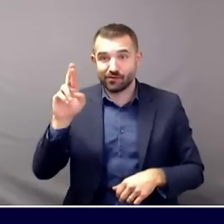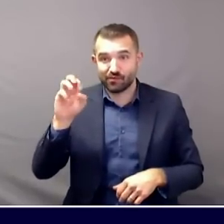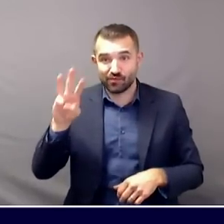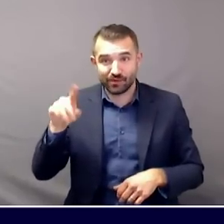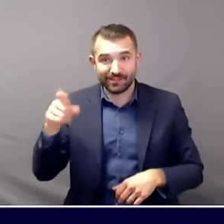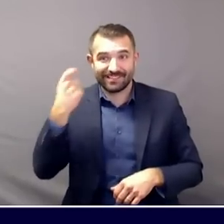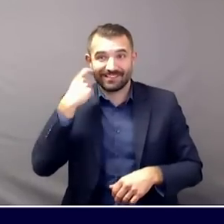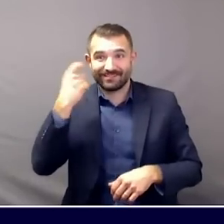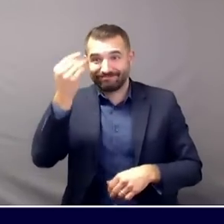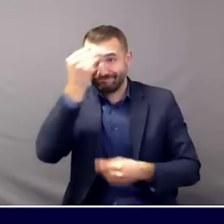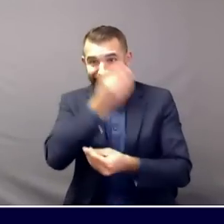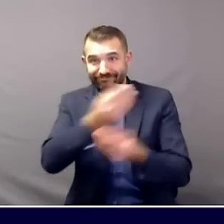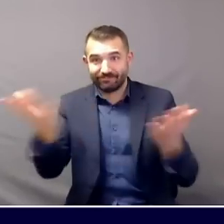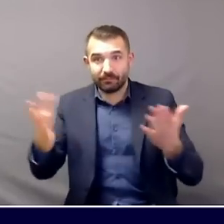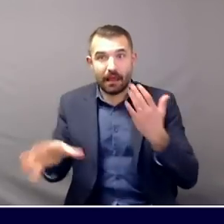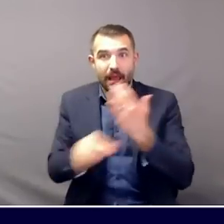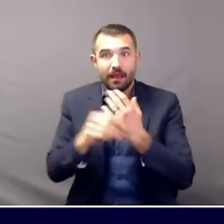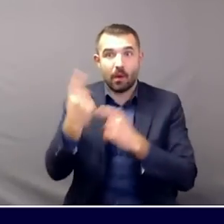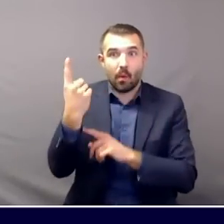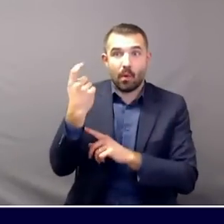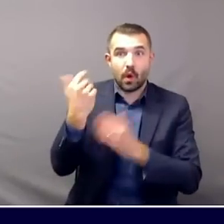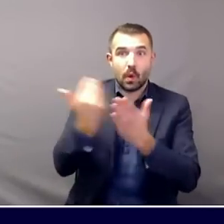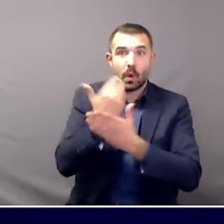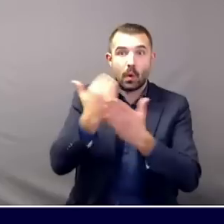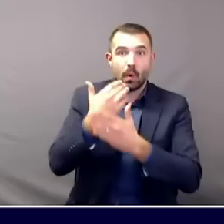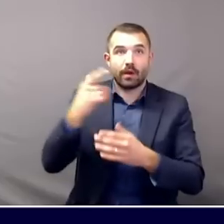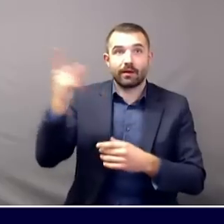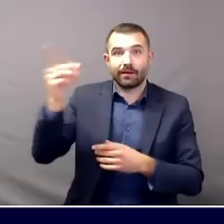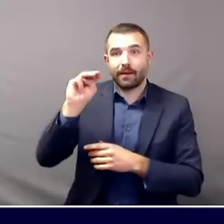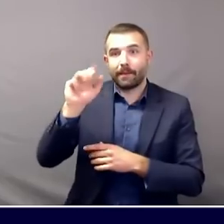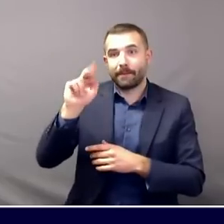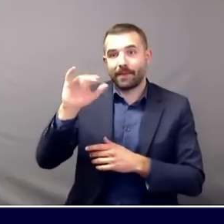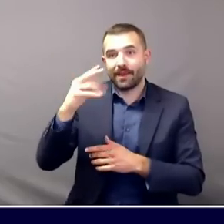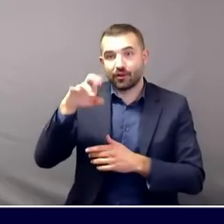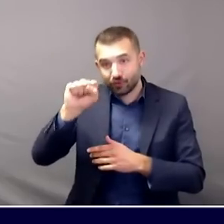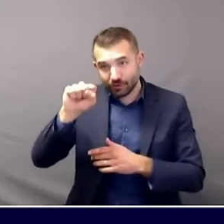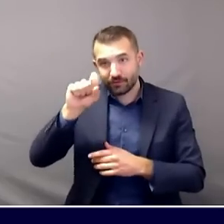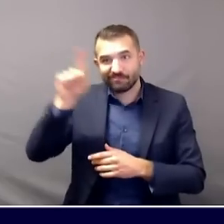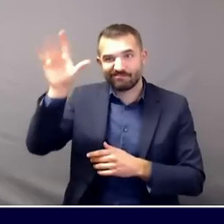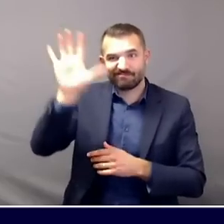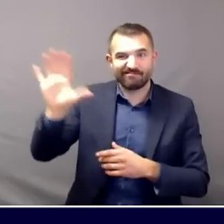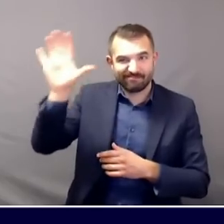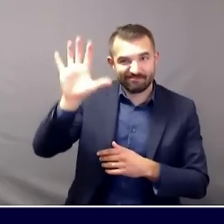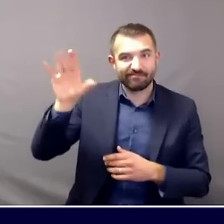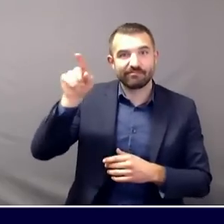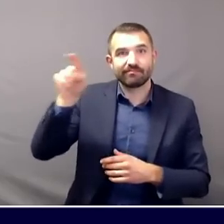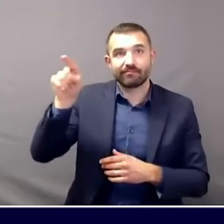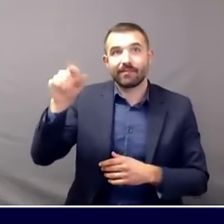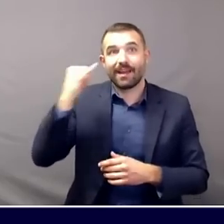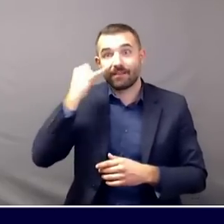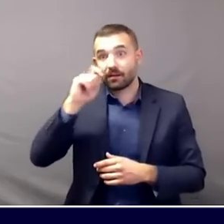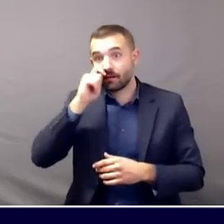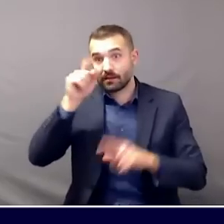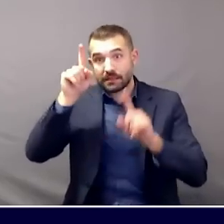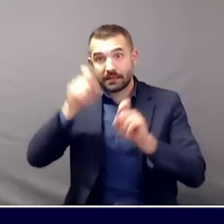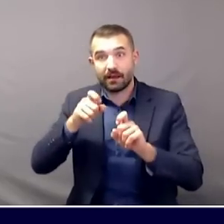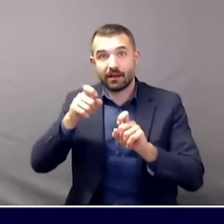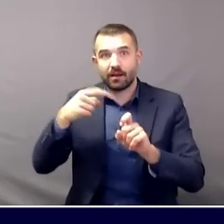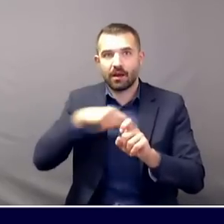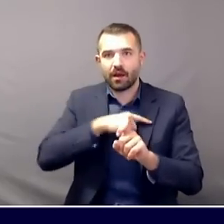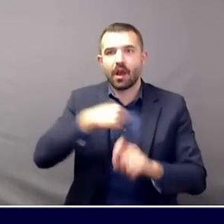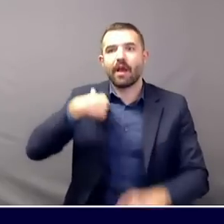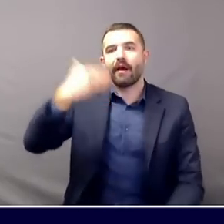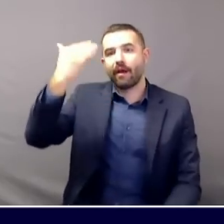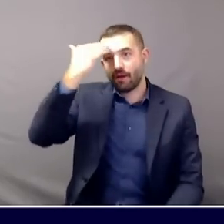Machias. Getting tested helps us figure out whether you've got COVID-19 or whether you might have